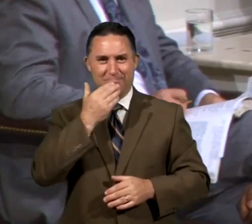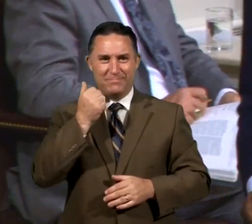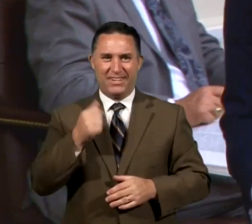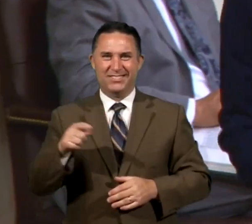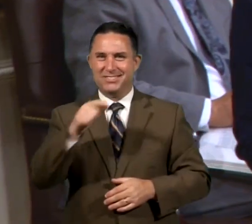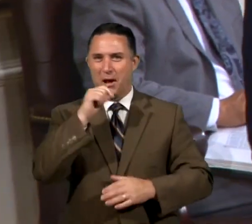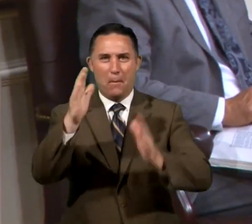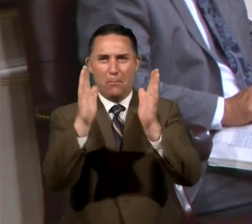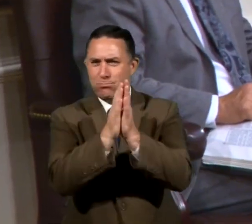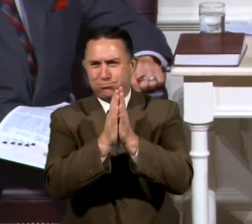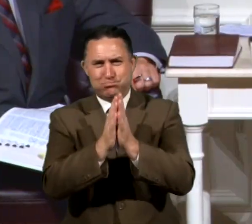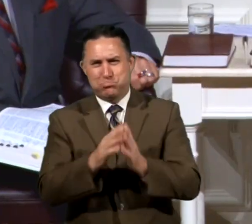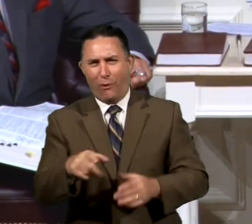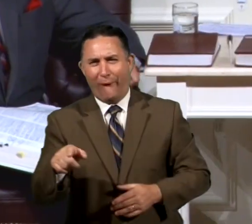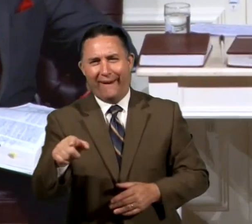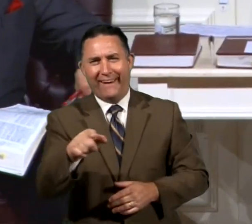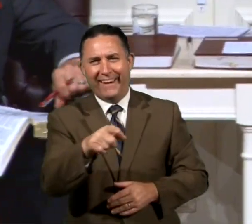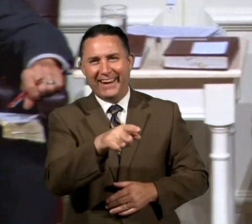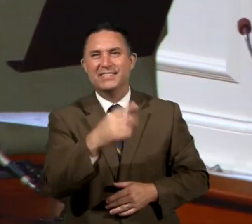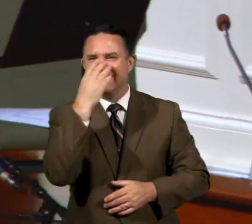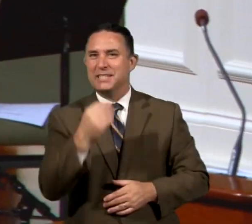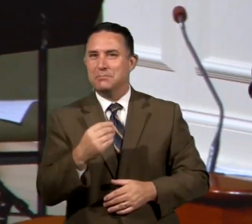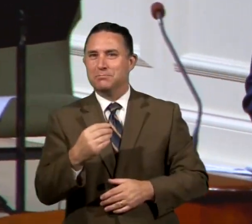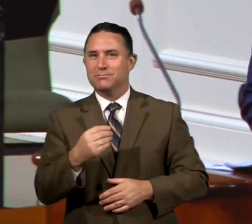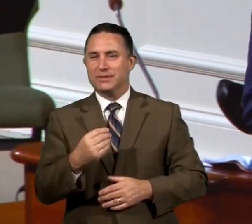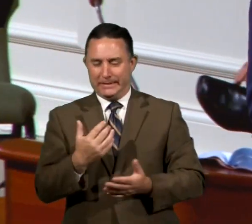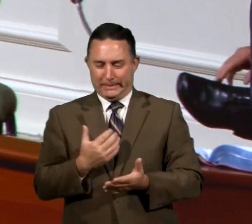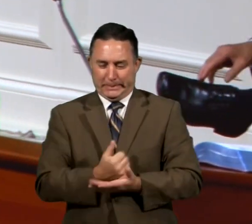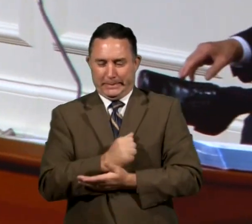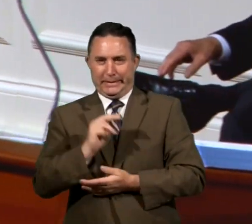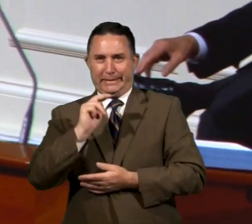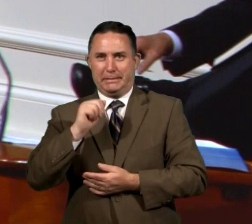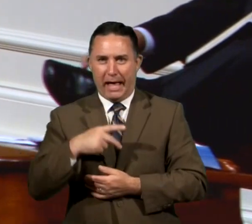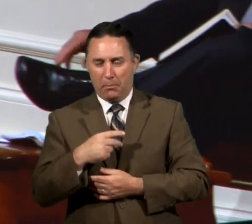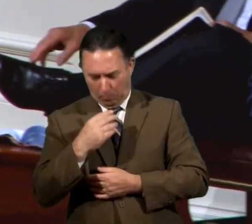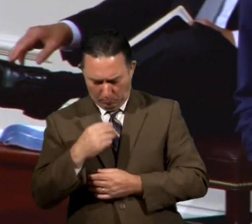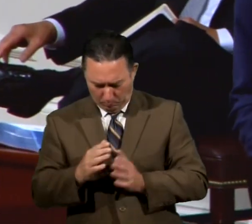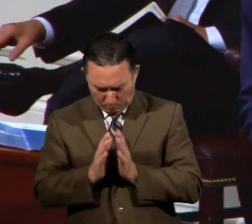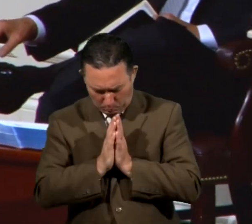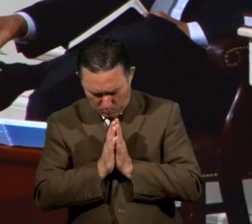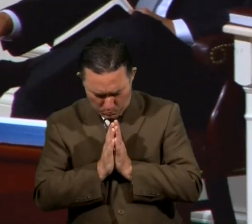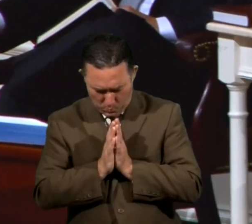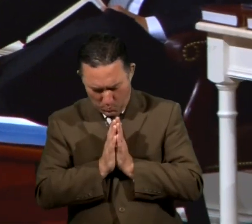You ain't praying. You sleep. You're getting you a quick one in.